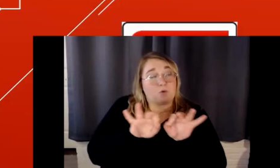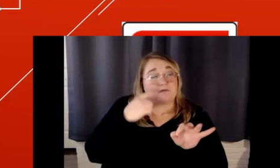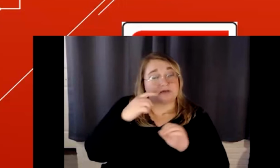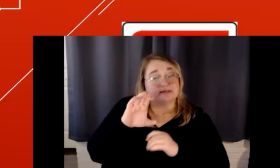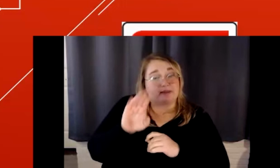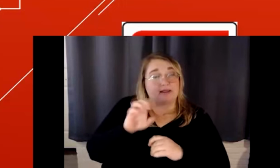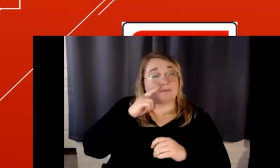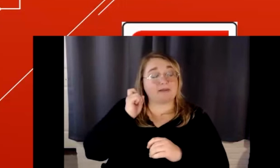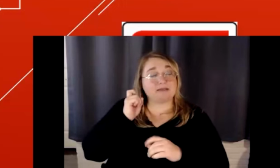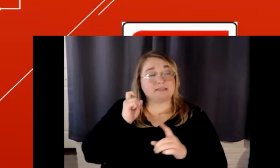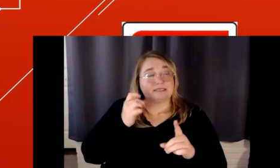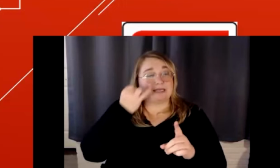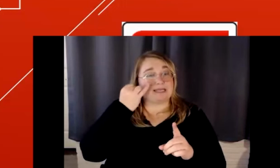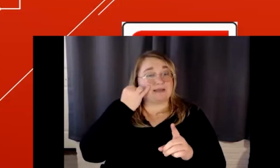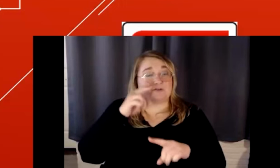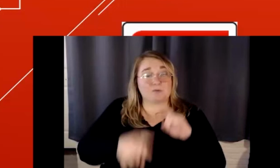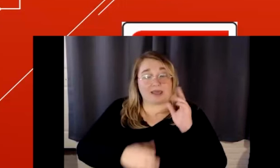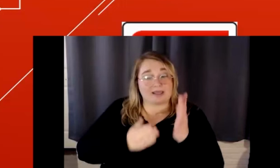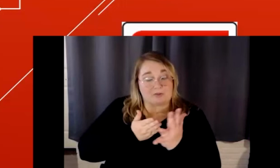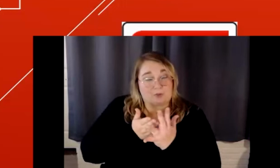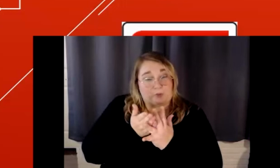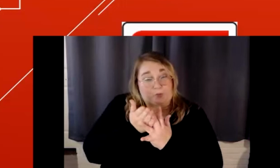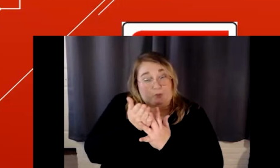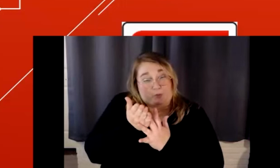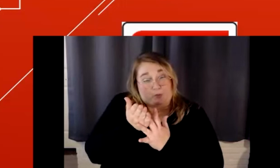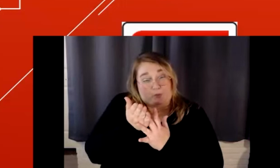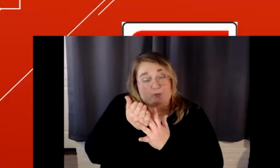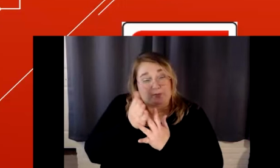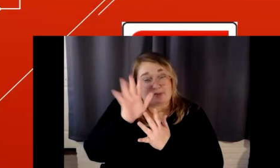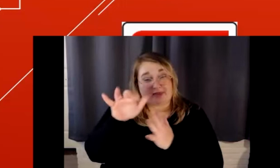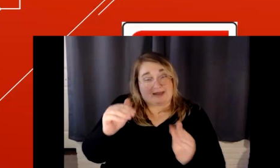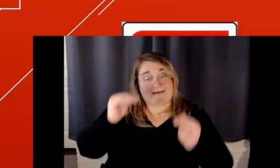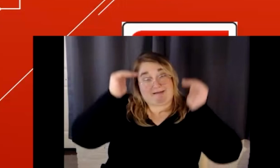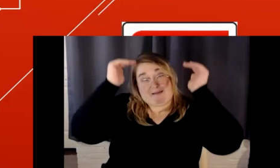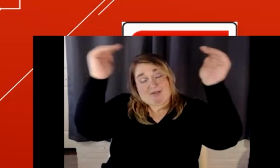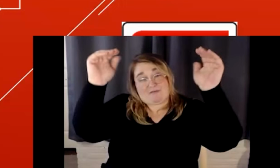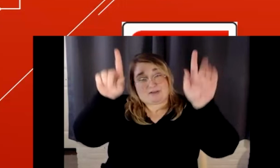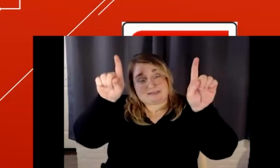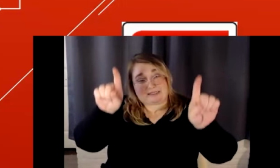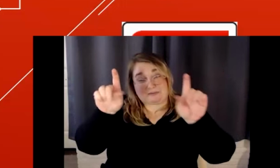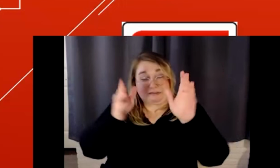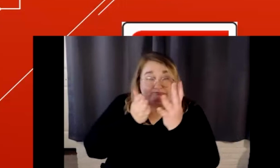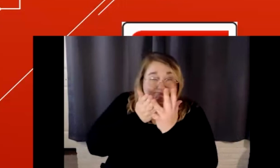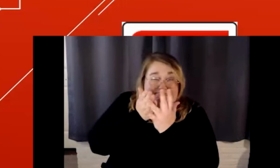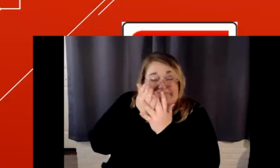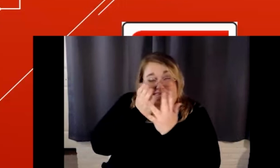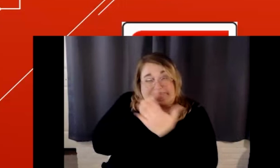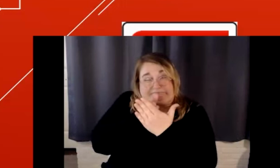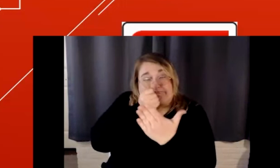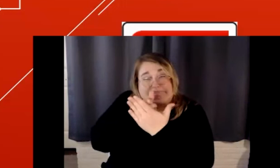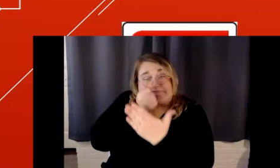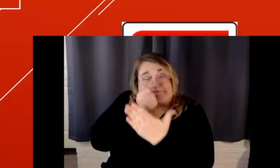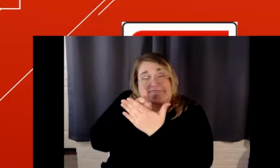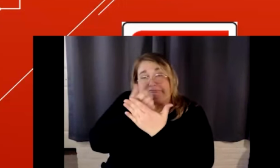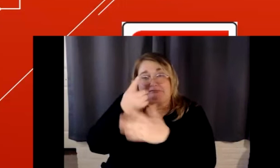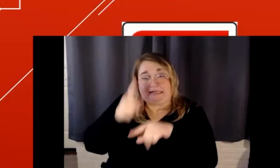if you can't get through that high level assessment, remember, pass or fail, right? You can't